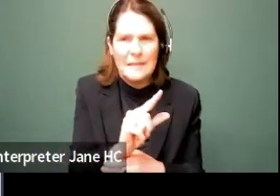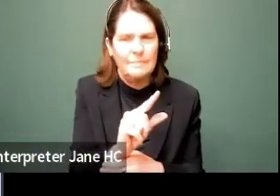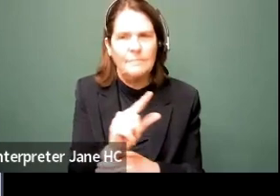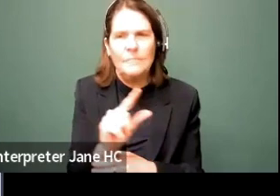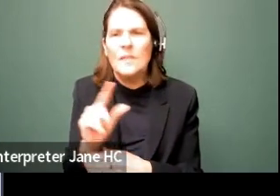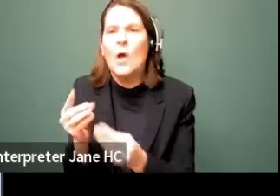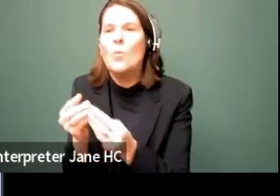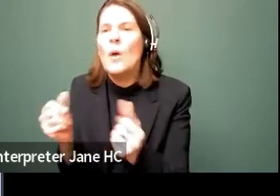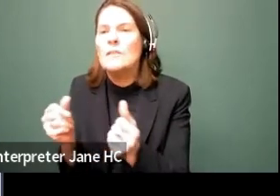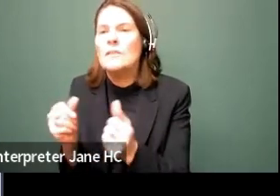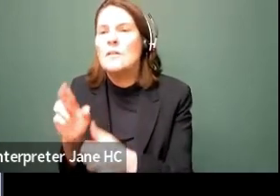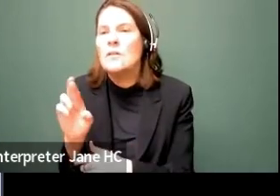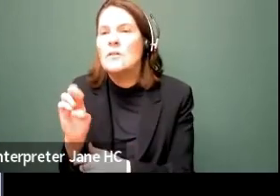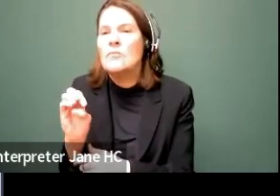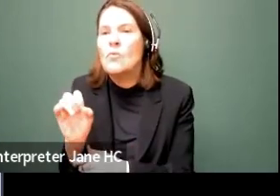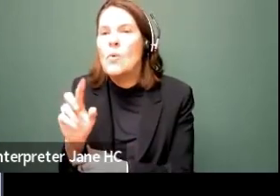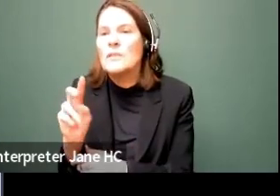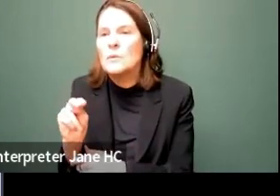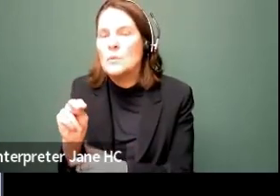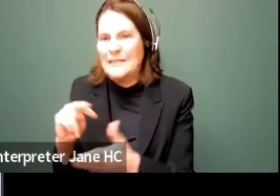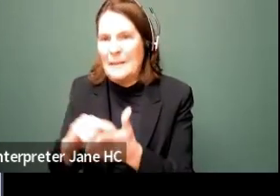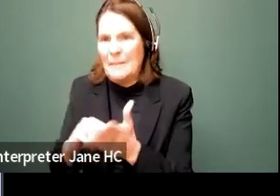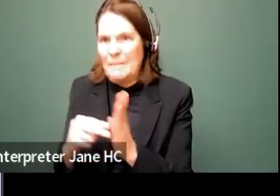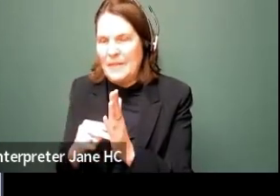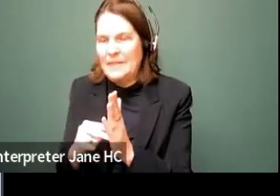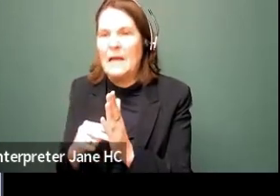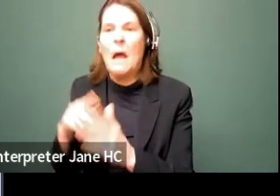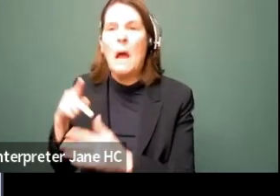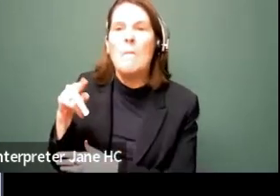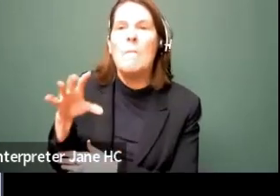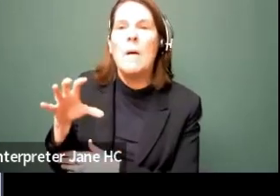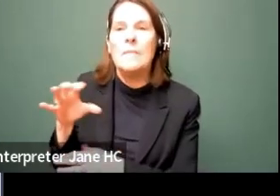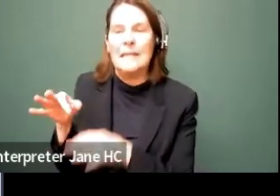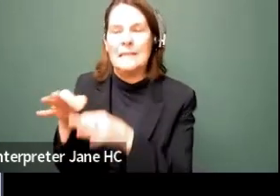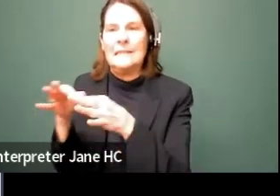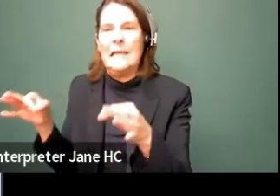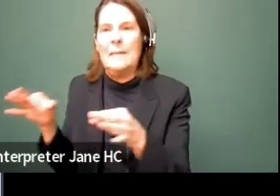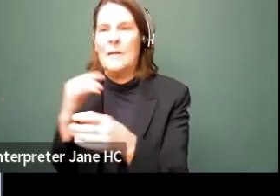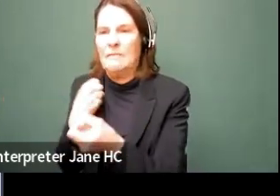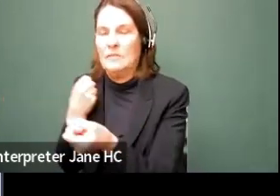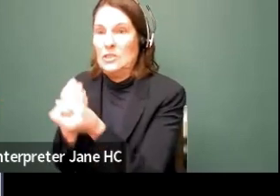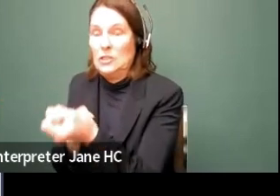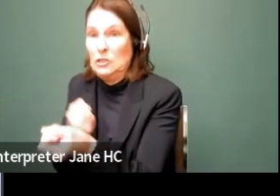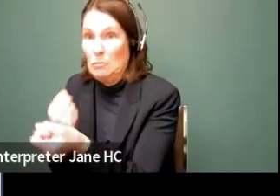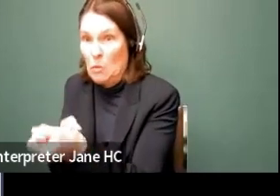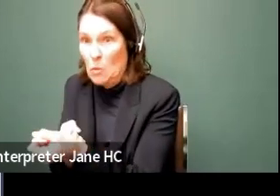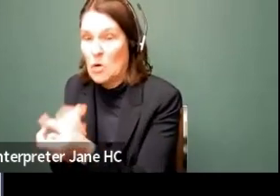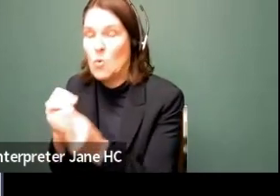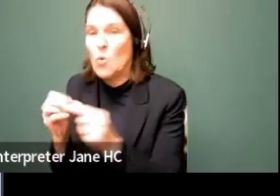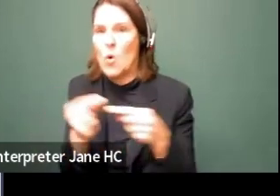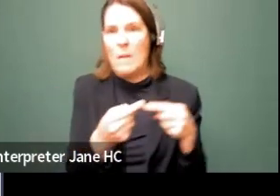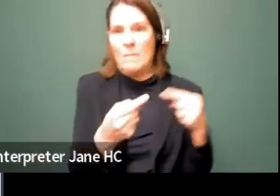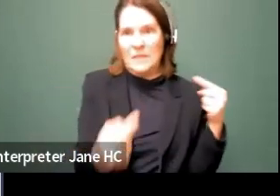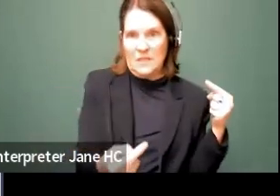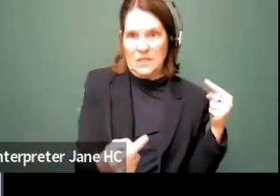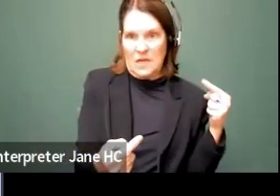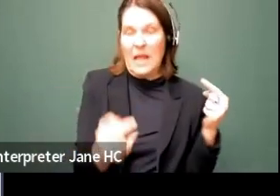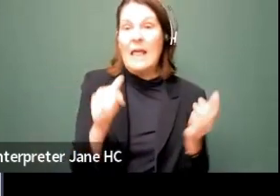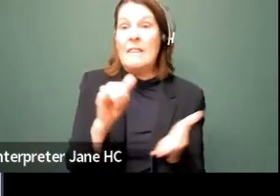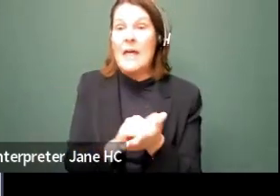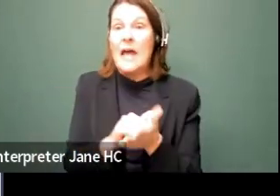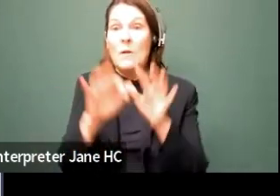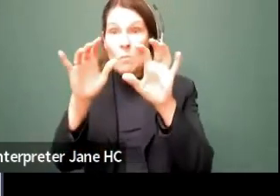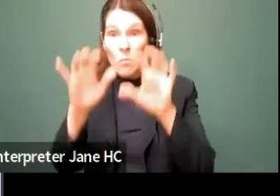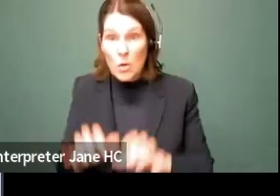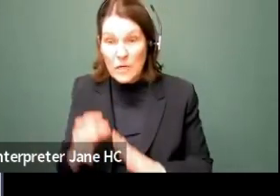like a public statement of support or opposition that is put in writing and voted on.